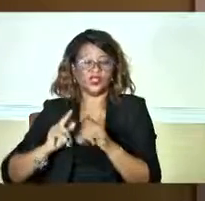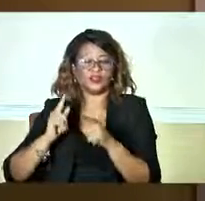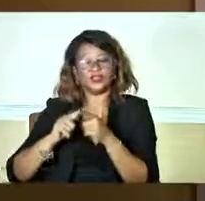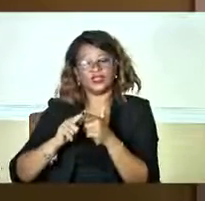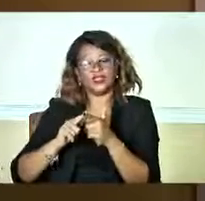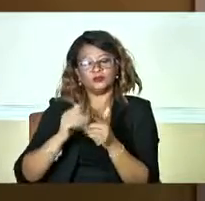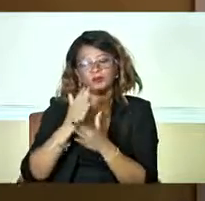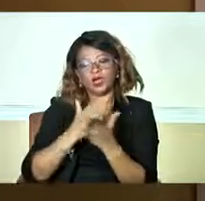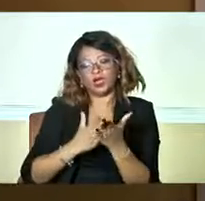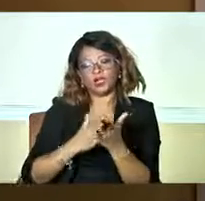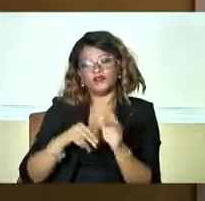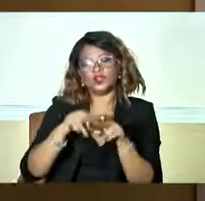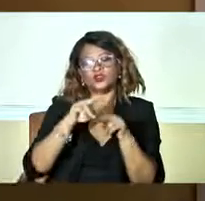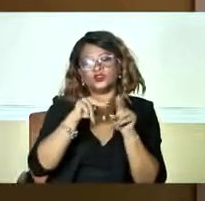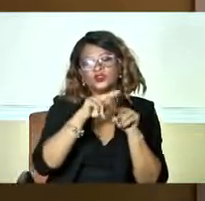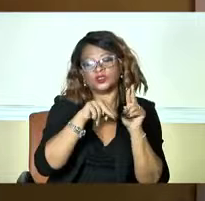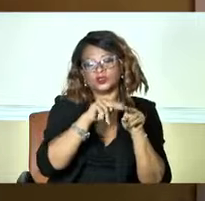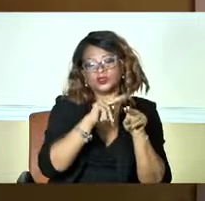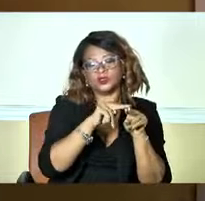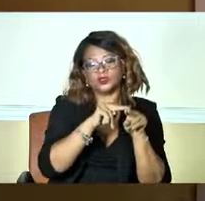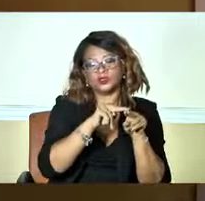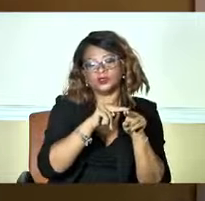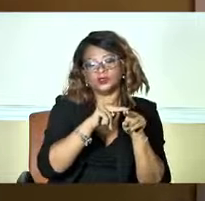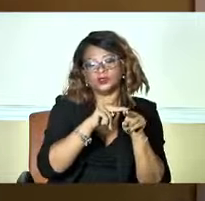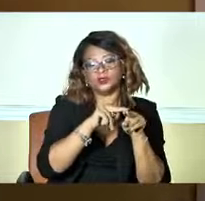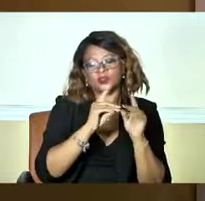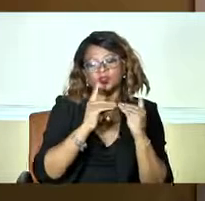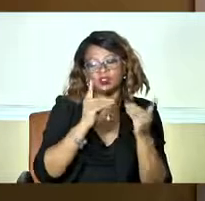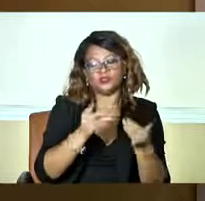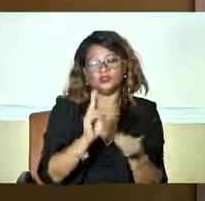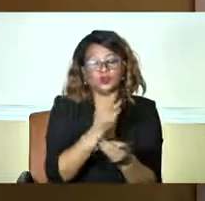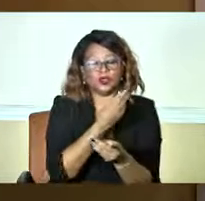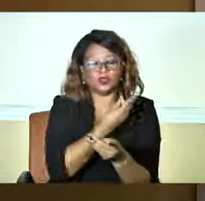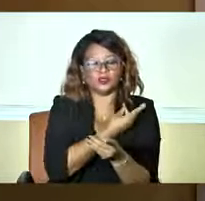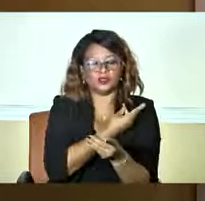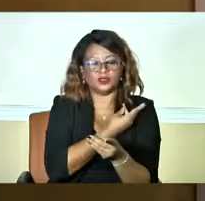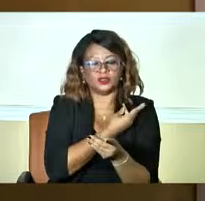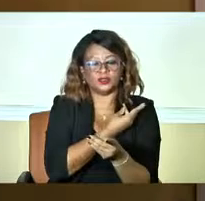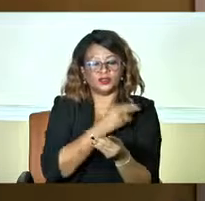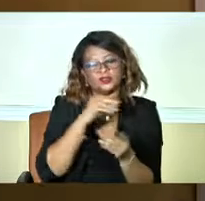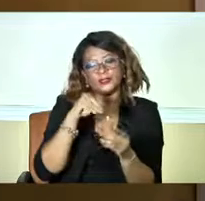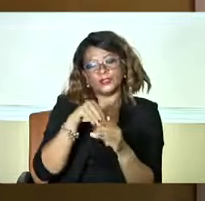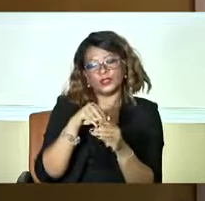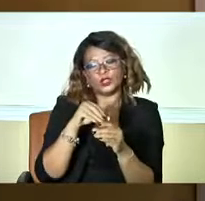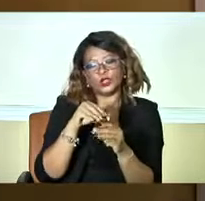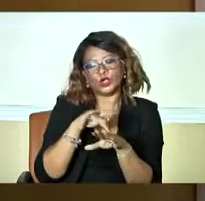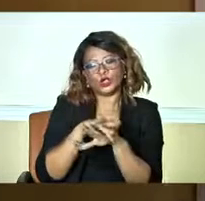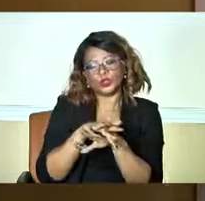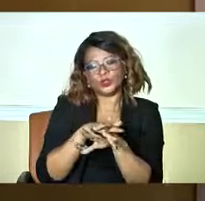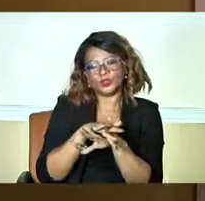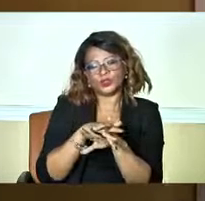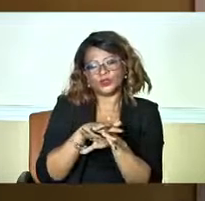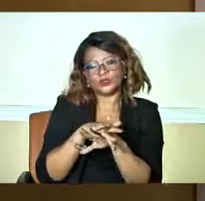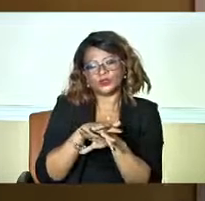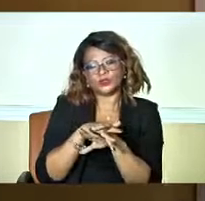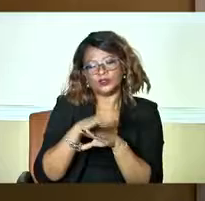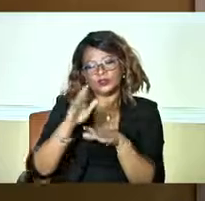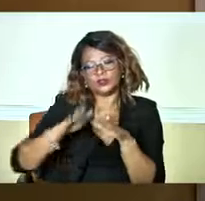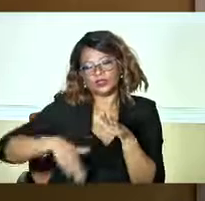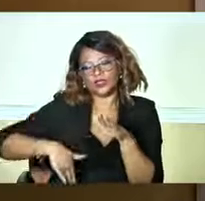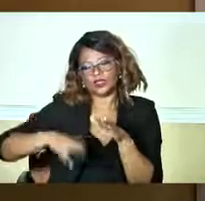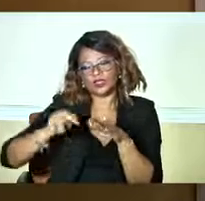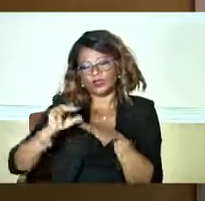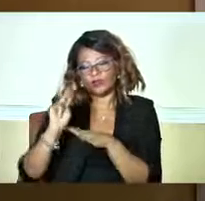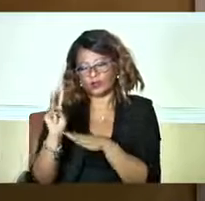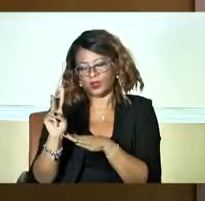part of the construction, which should be delivered to us in early to late